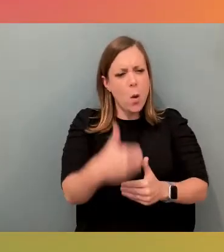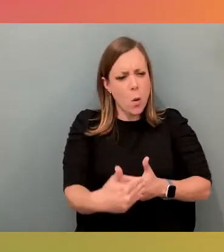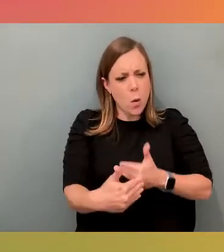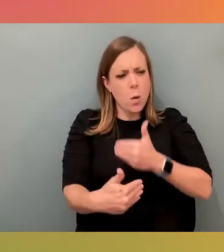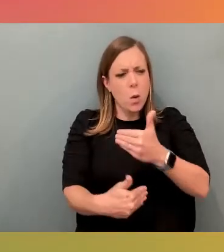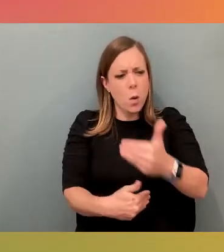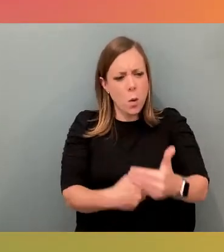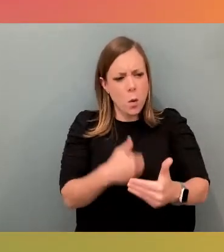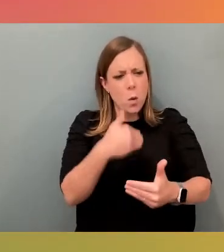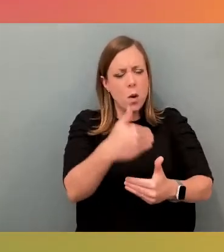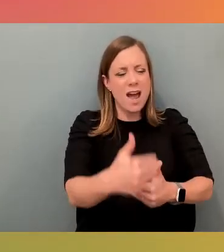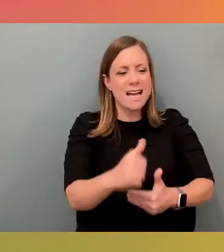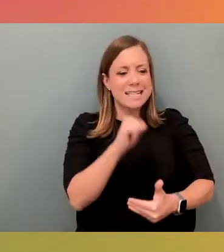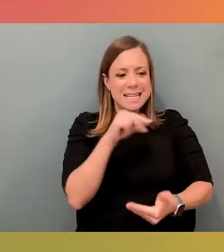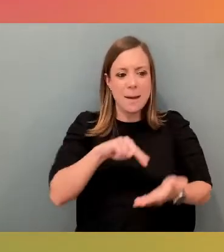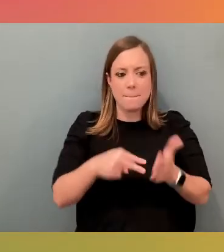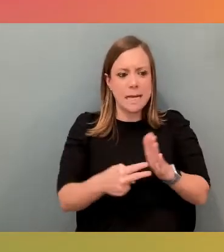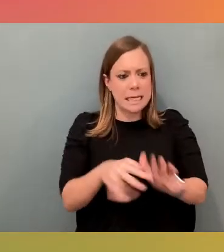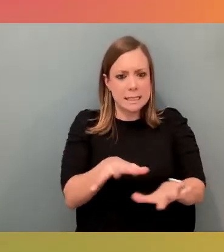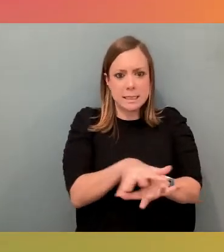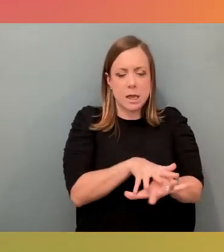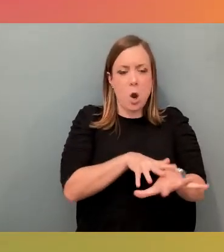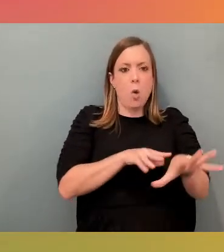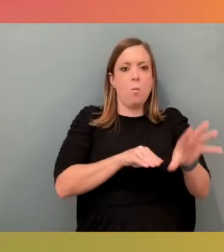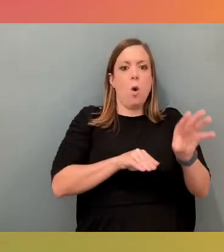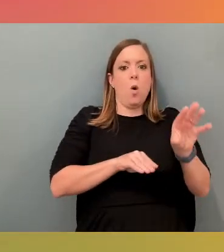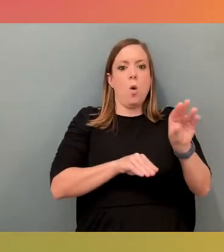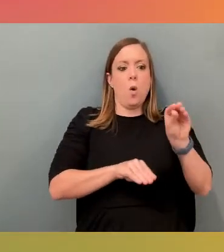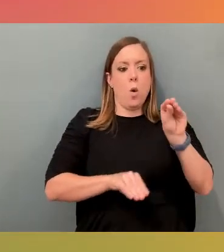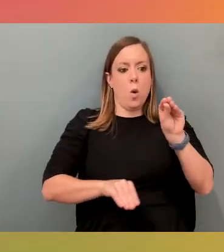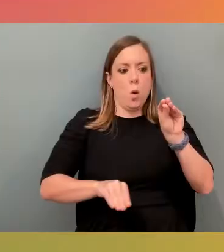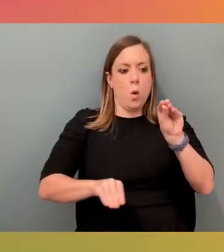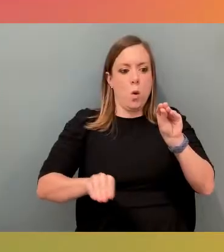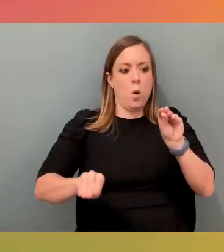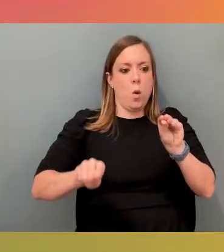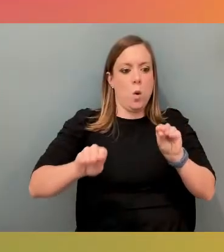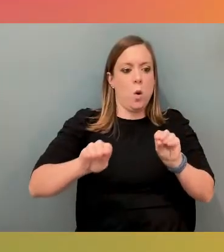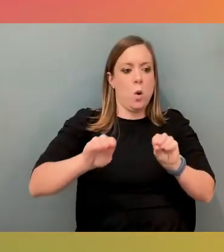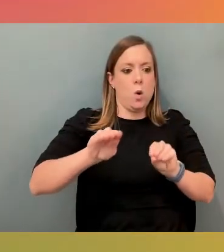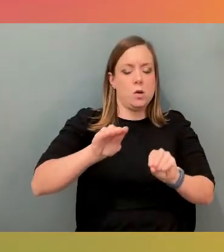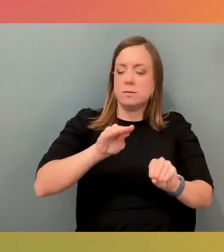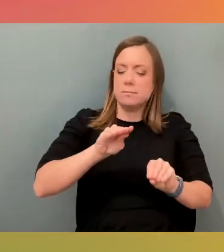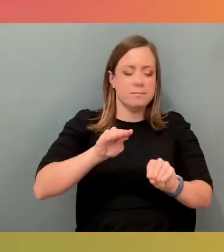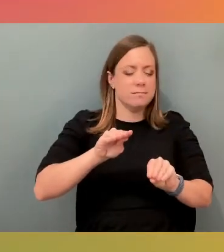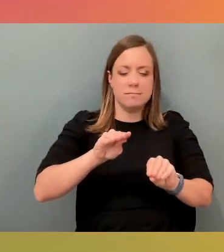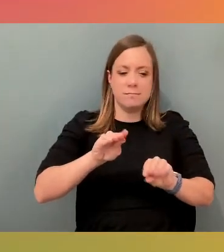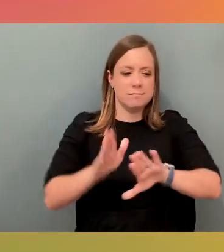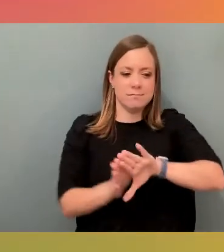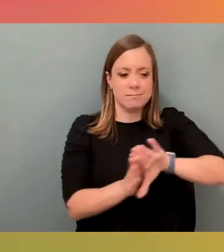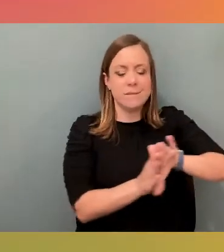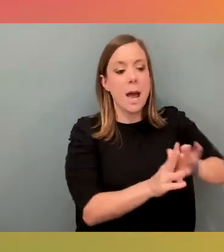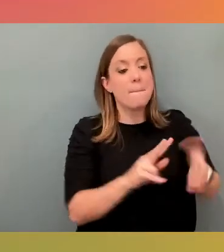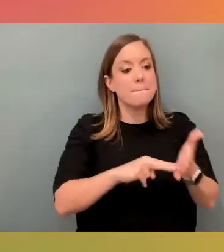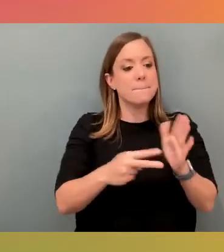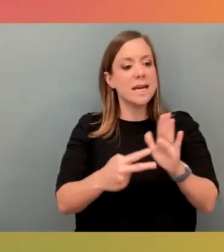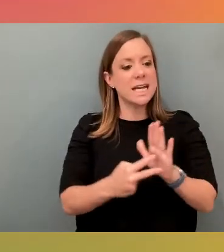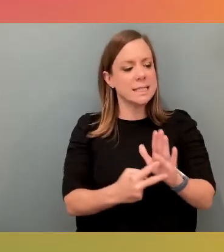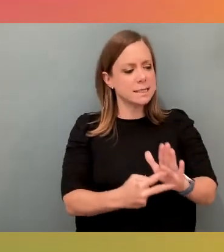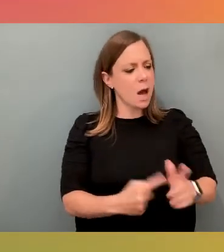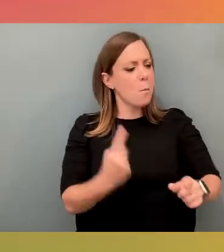in slow motion. It's about doing everything at the right speed and